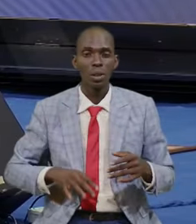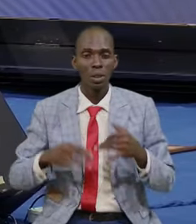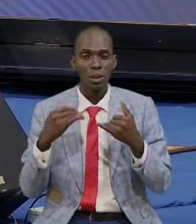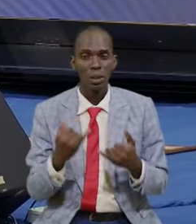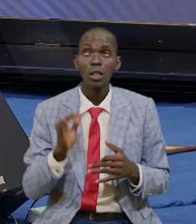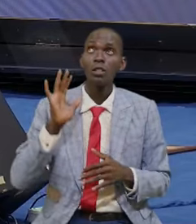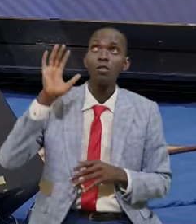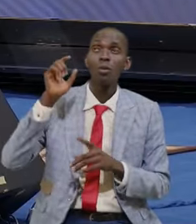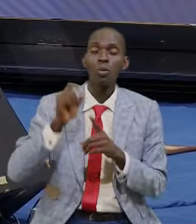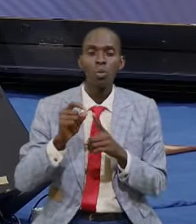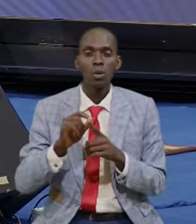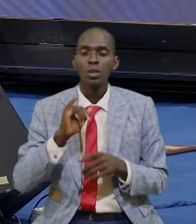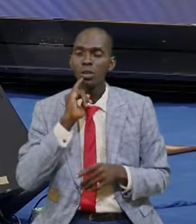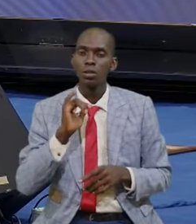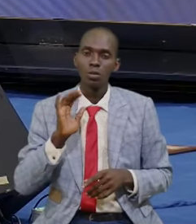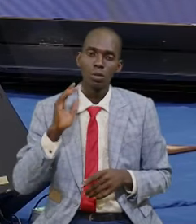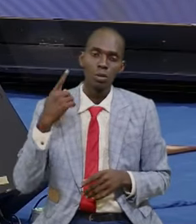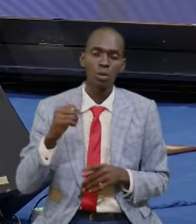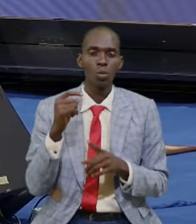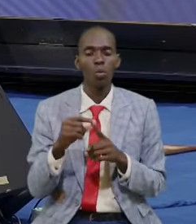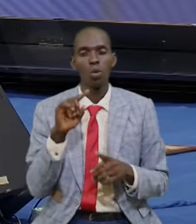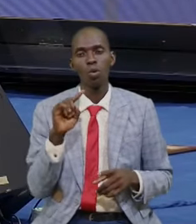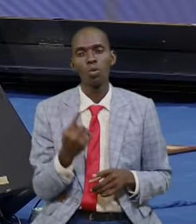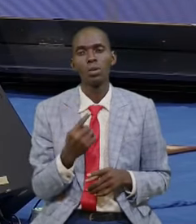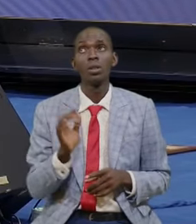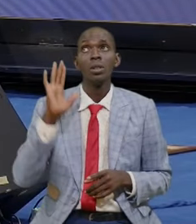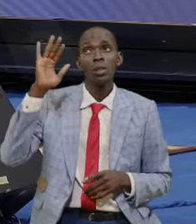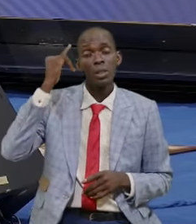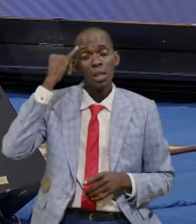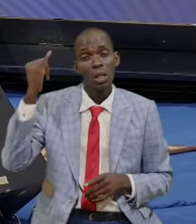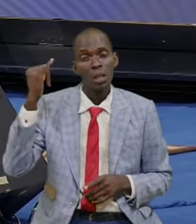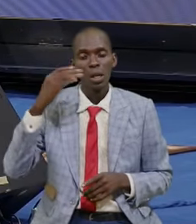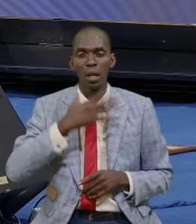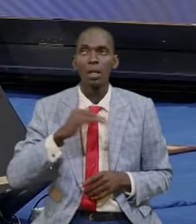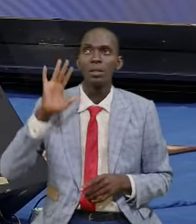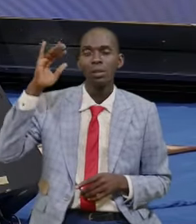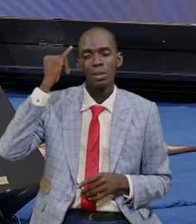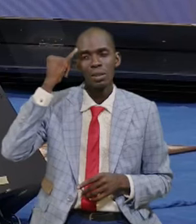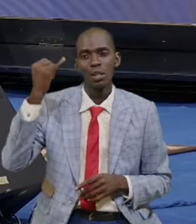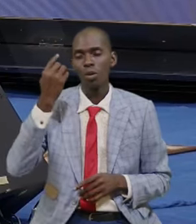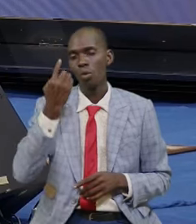His word only. His idea only.